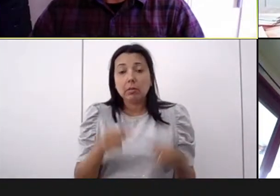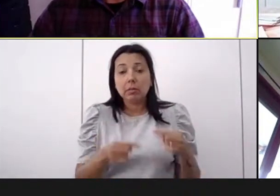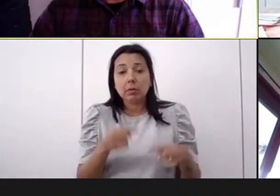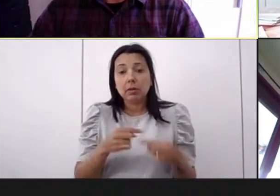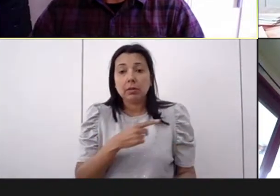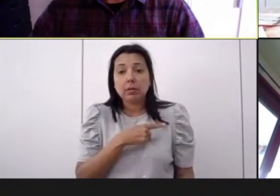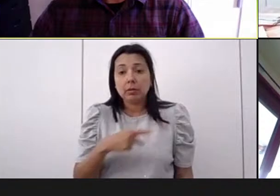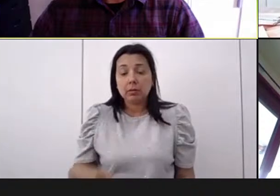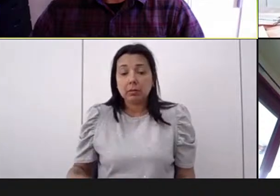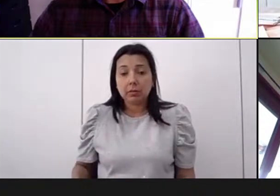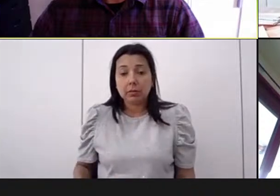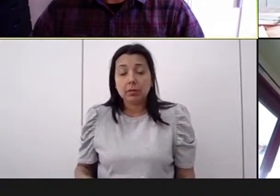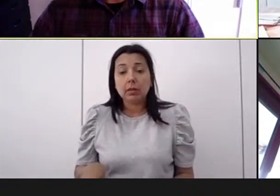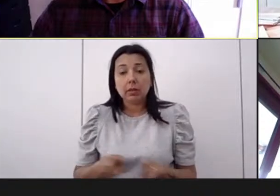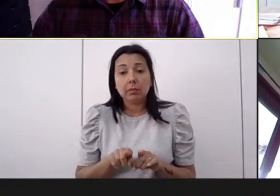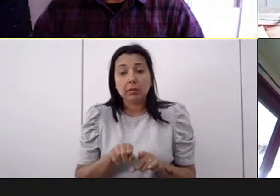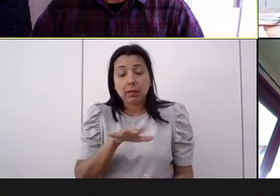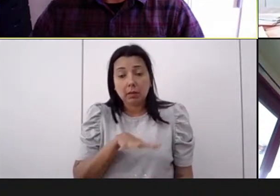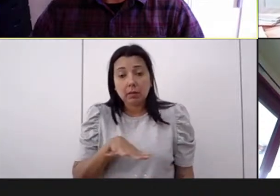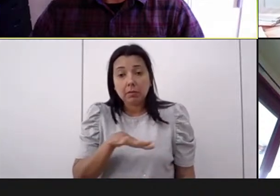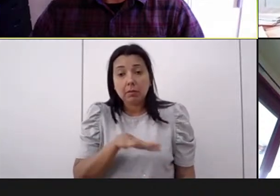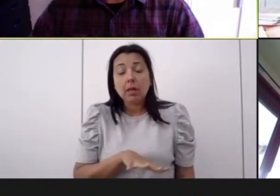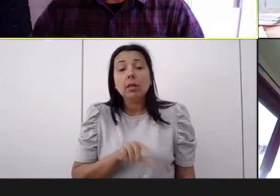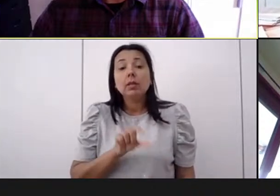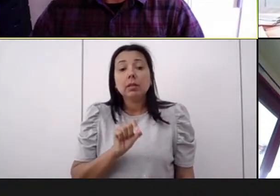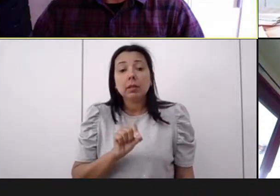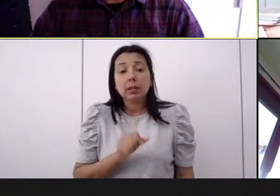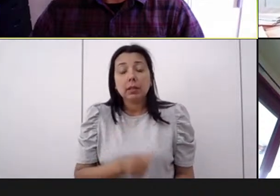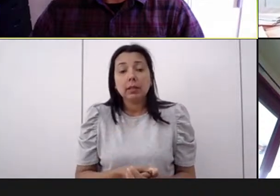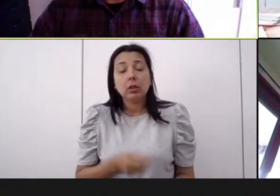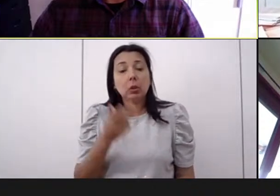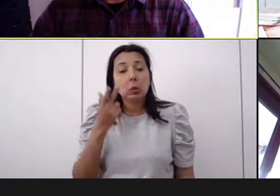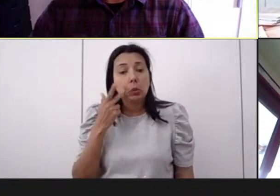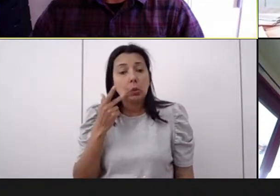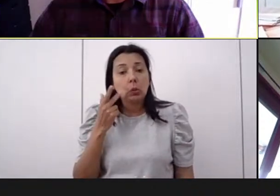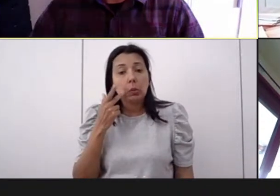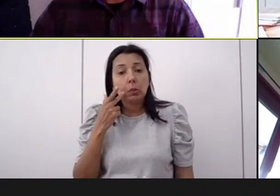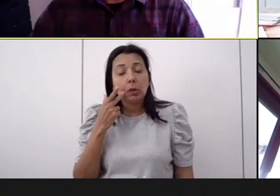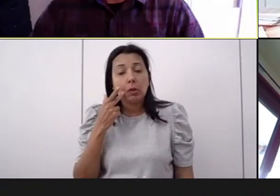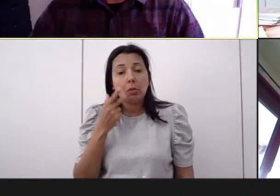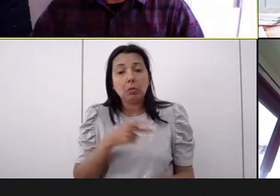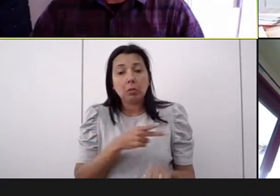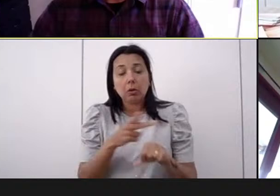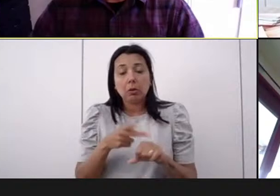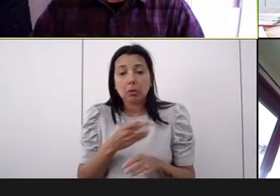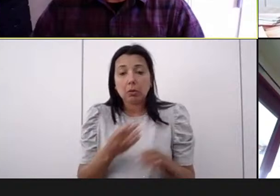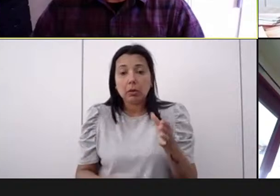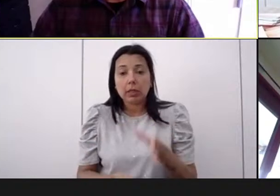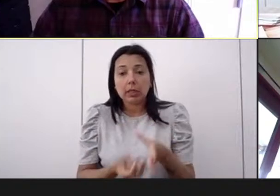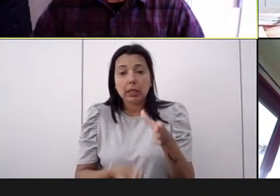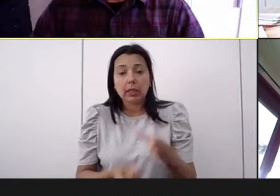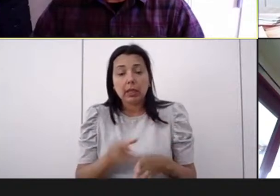space that attempts to create alternatives to the access of